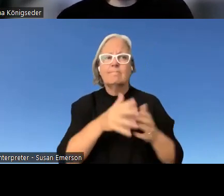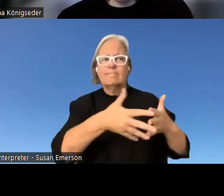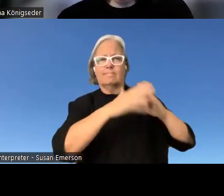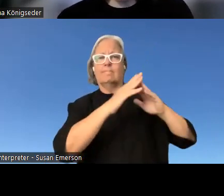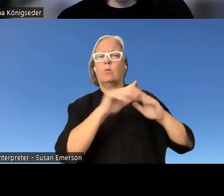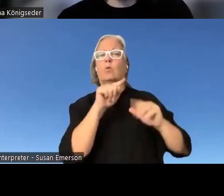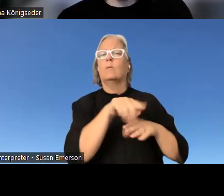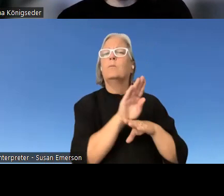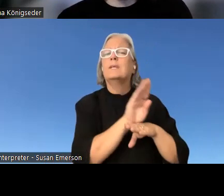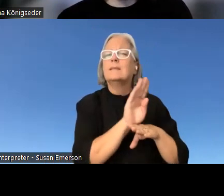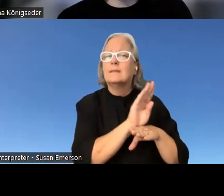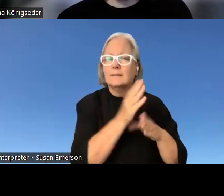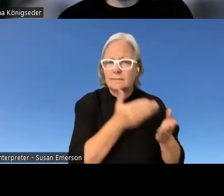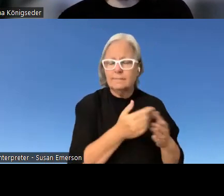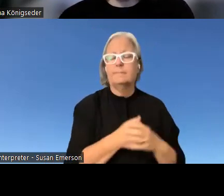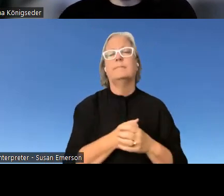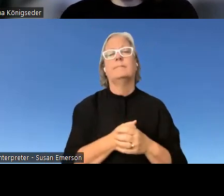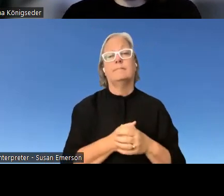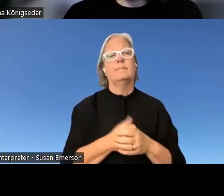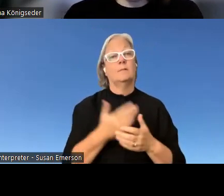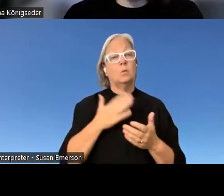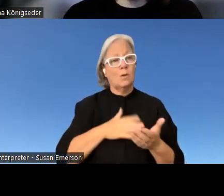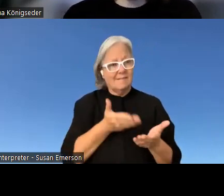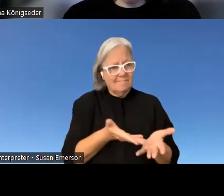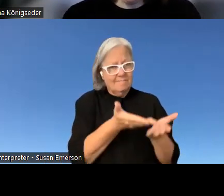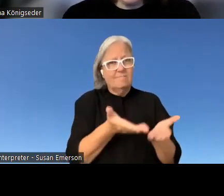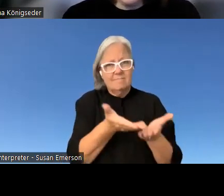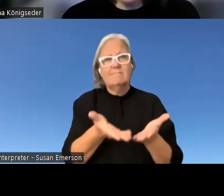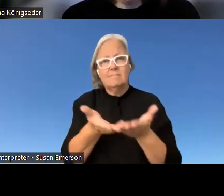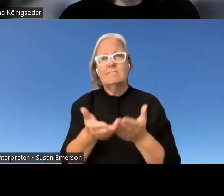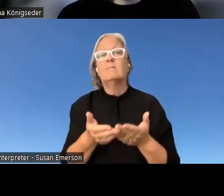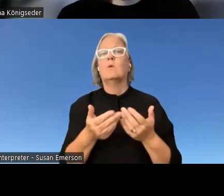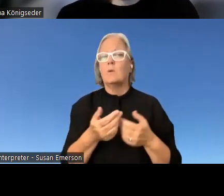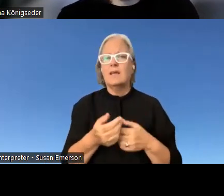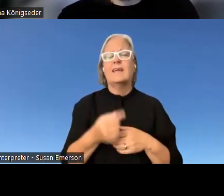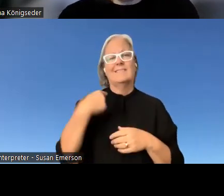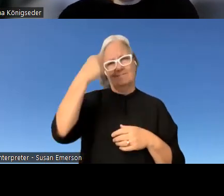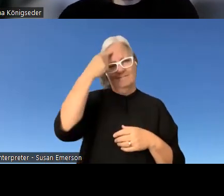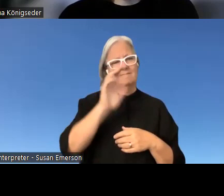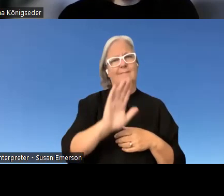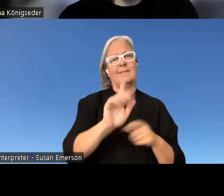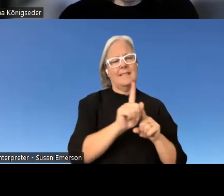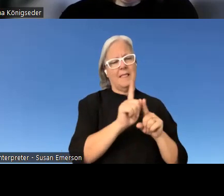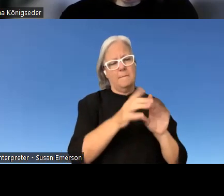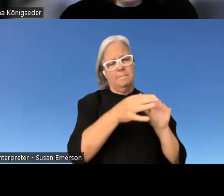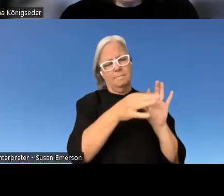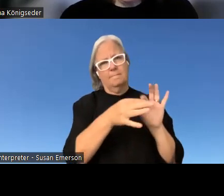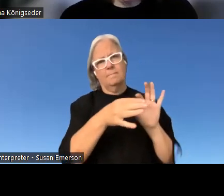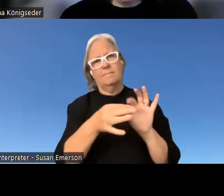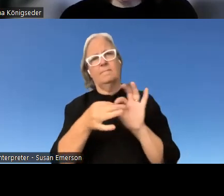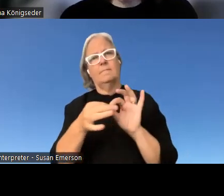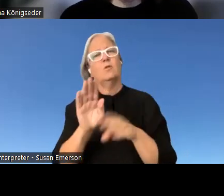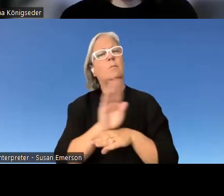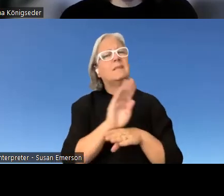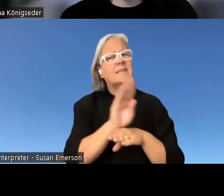enabling disability-owned businesses to enter the organization's supply chain, all efforts to ensure mainstream access